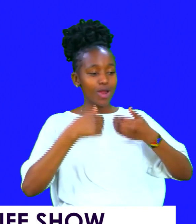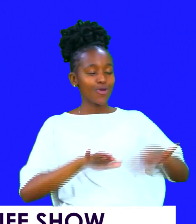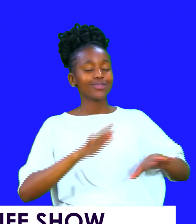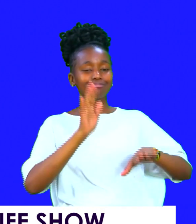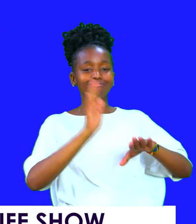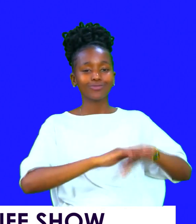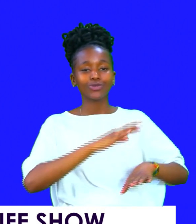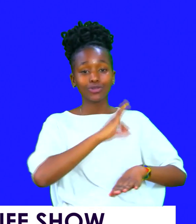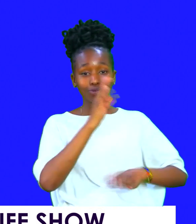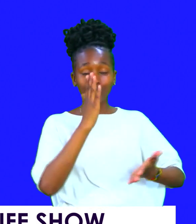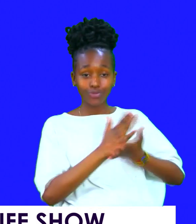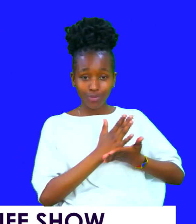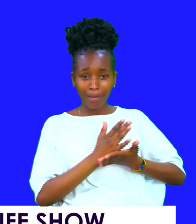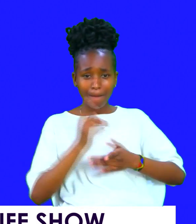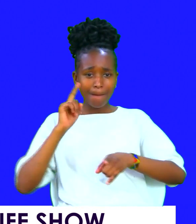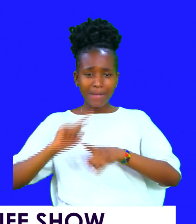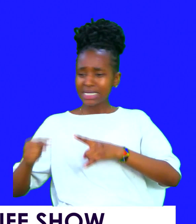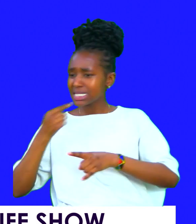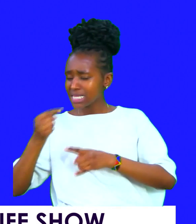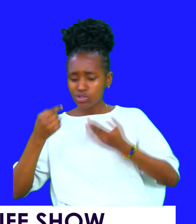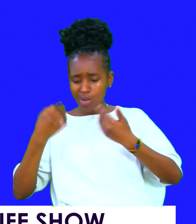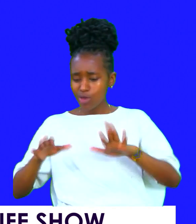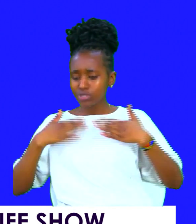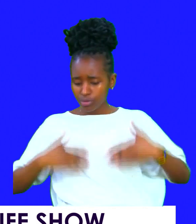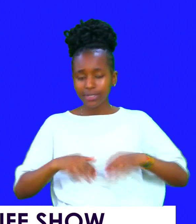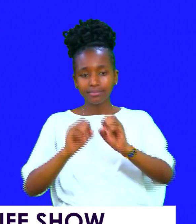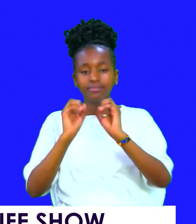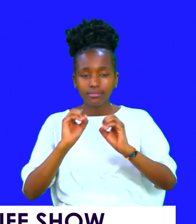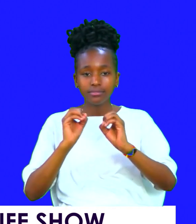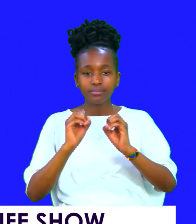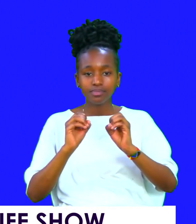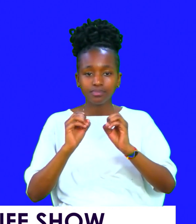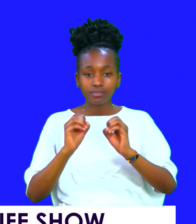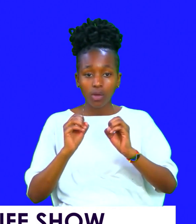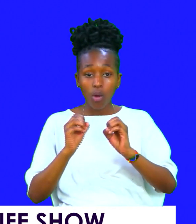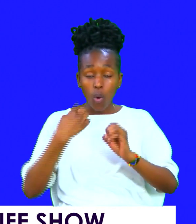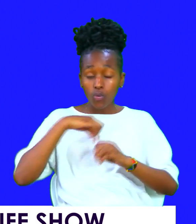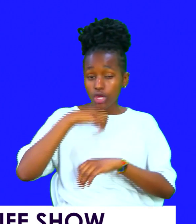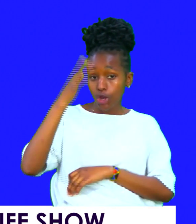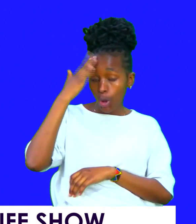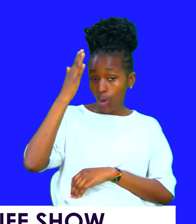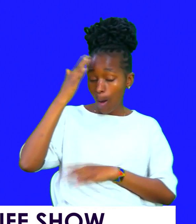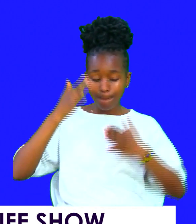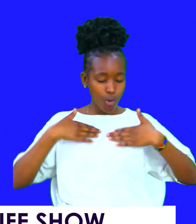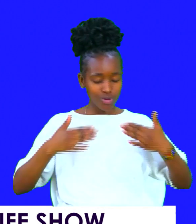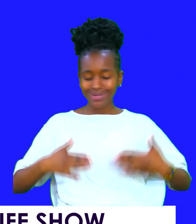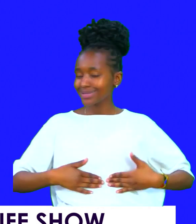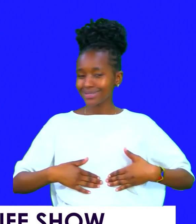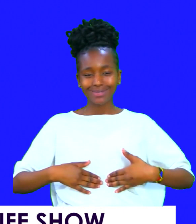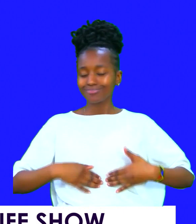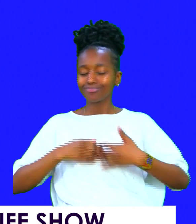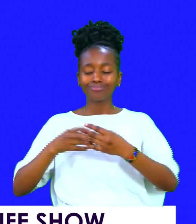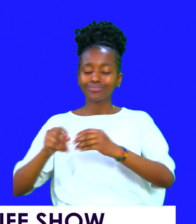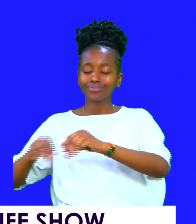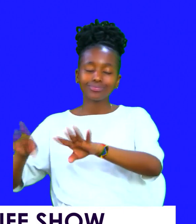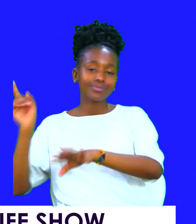soul. We don't say we've lost a body, because we know the body is temporal.